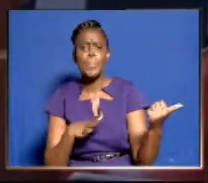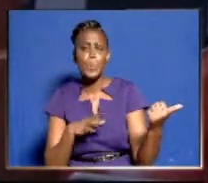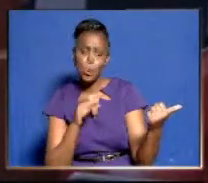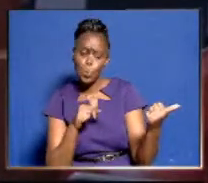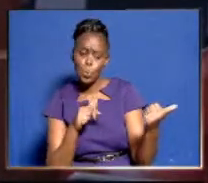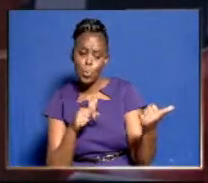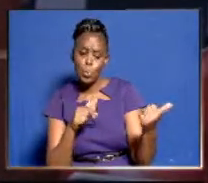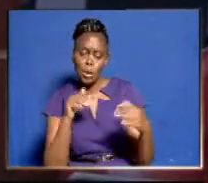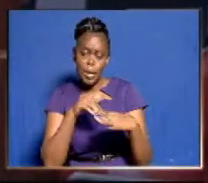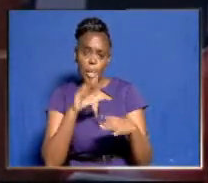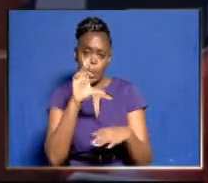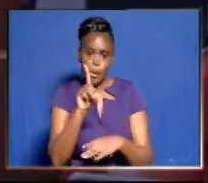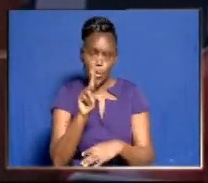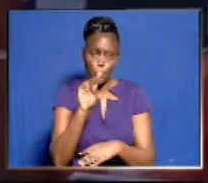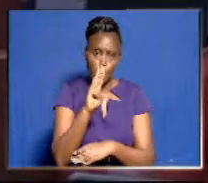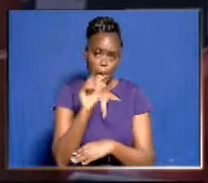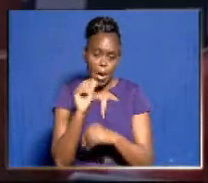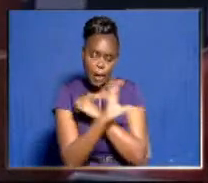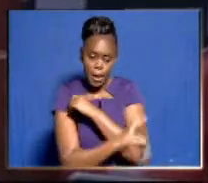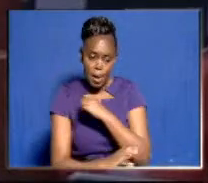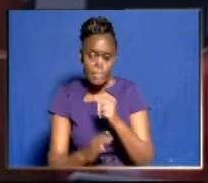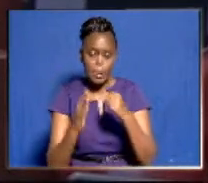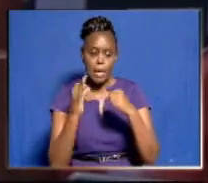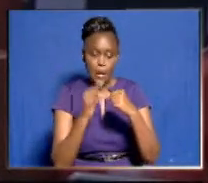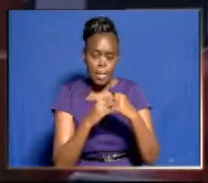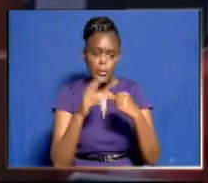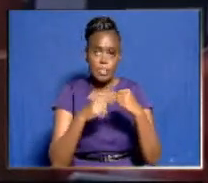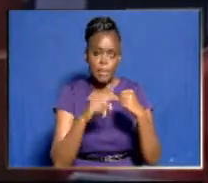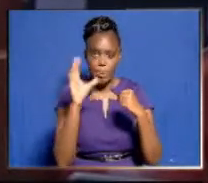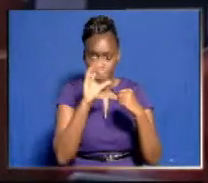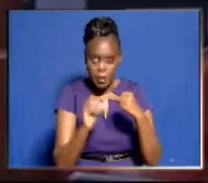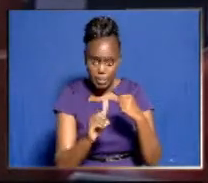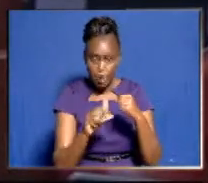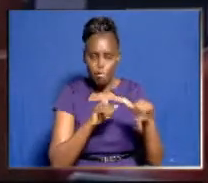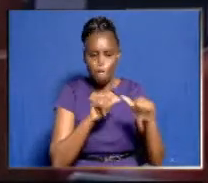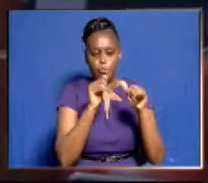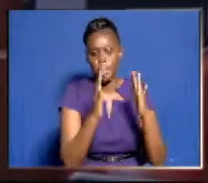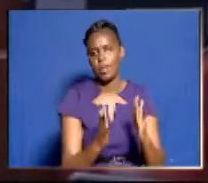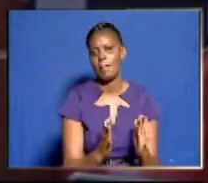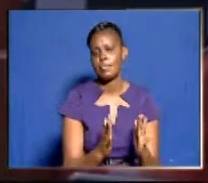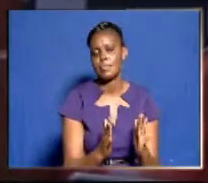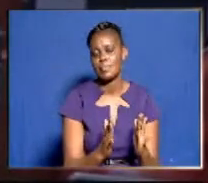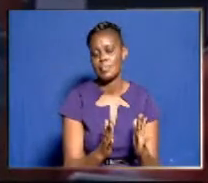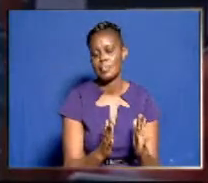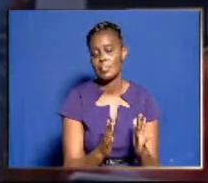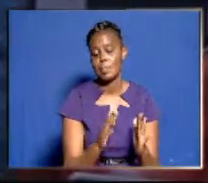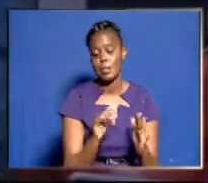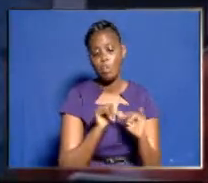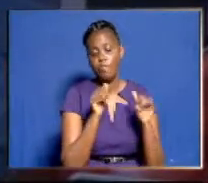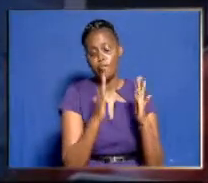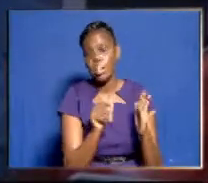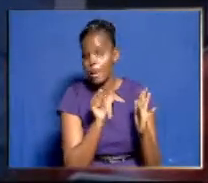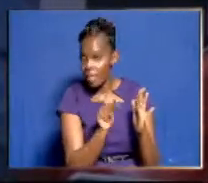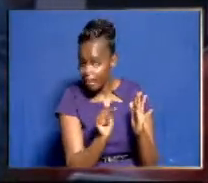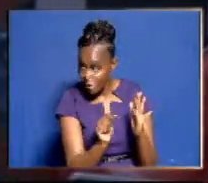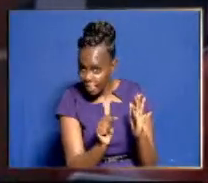who are in Dubai, 87% are foreigners. And these foreigners